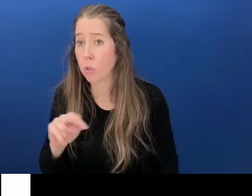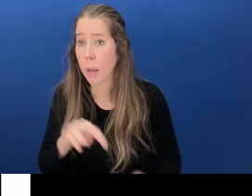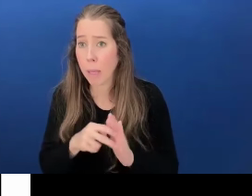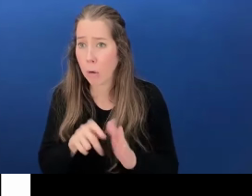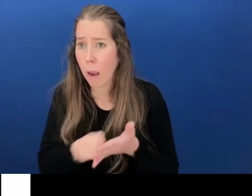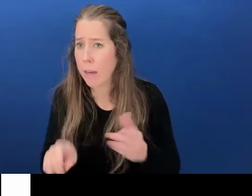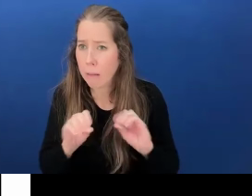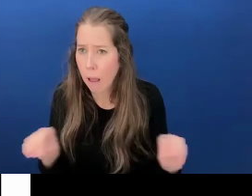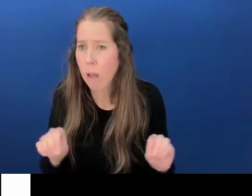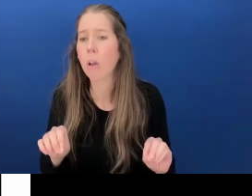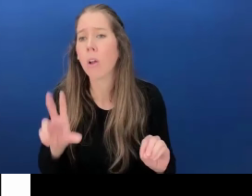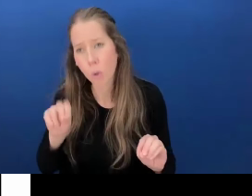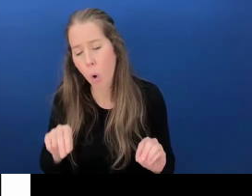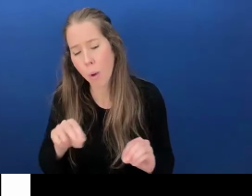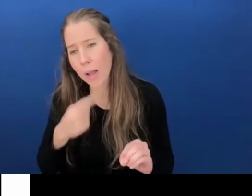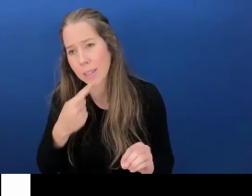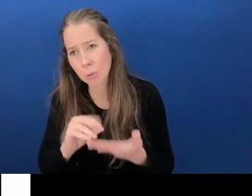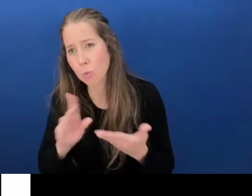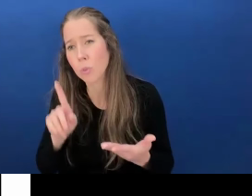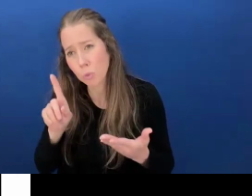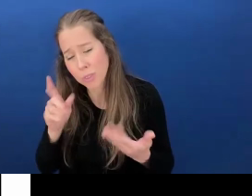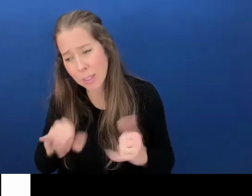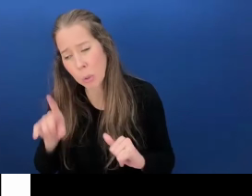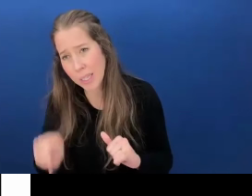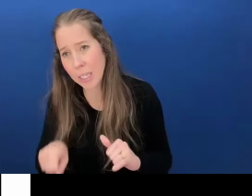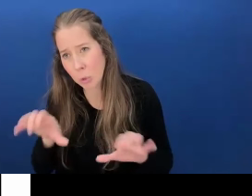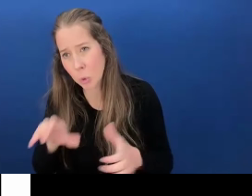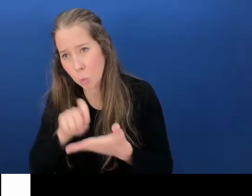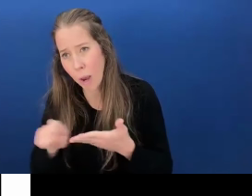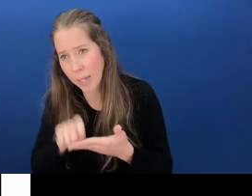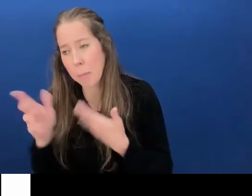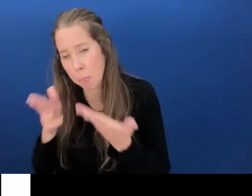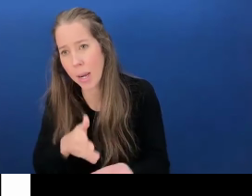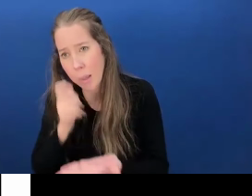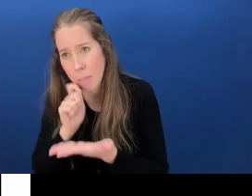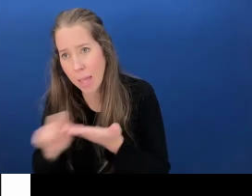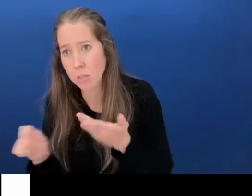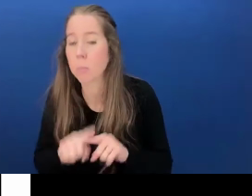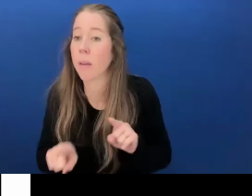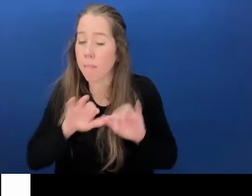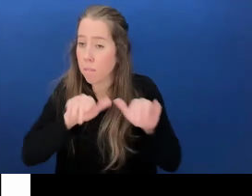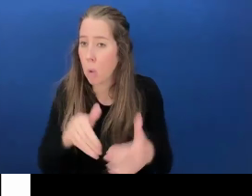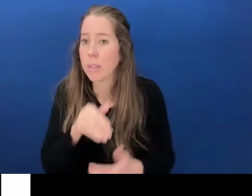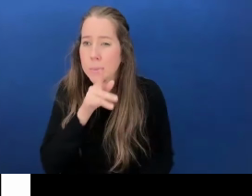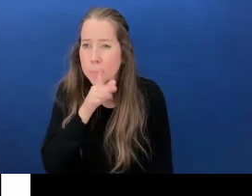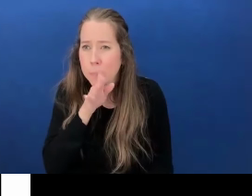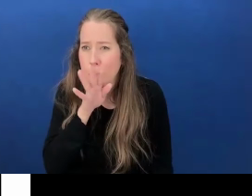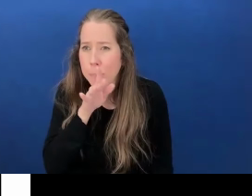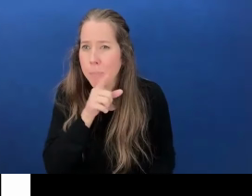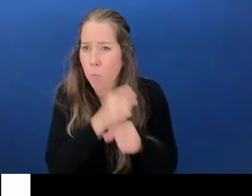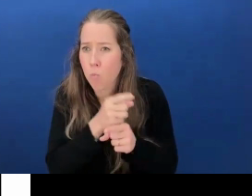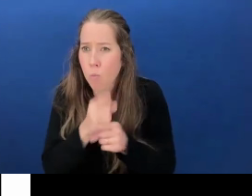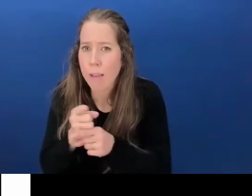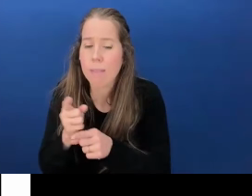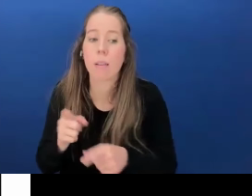bring a pencil, you know, you're still going to, but the focus is on speaking, on the pronunciation. And I also tell them in the